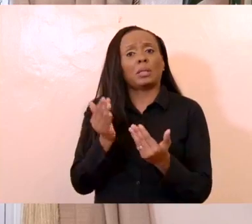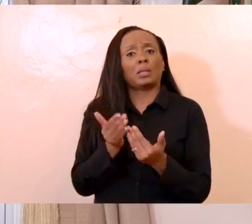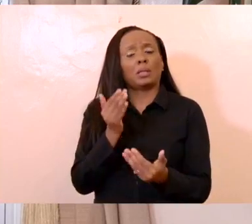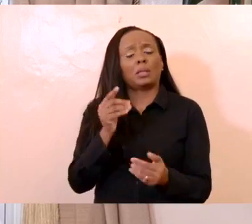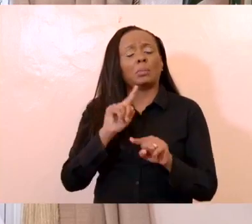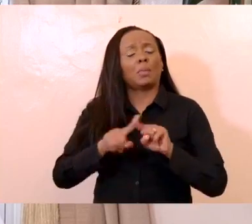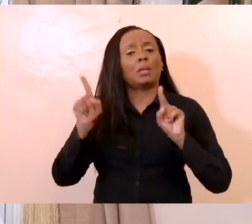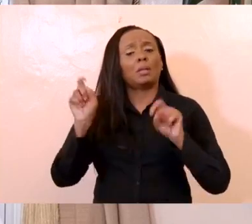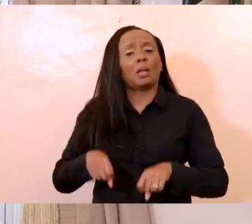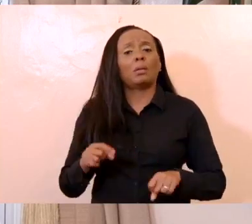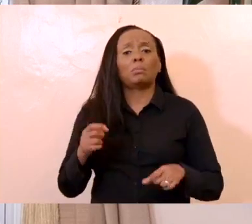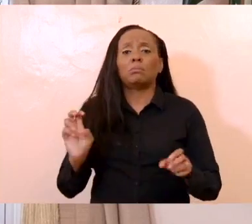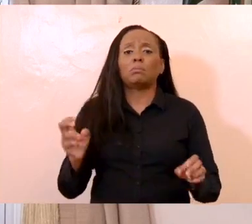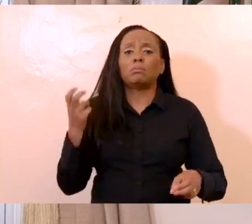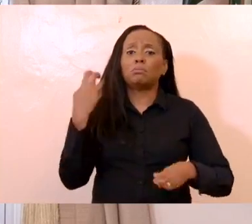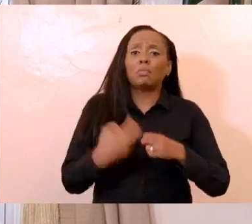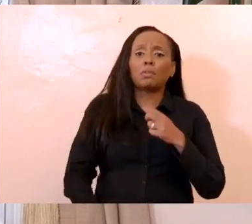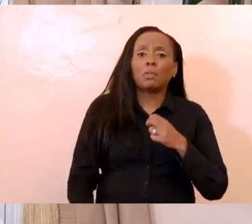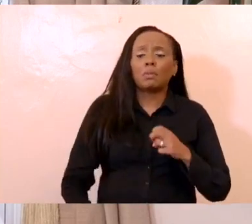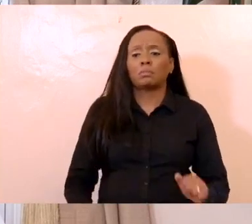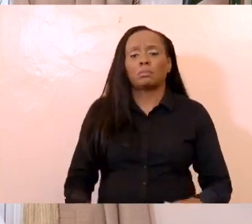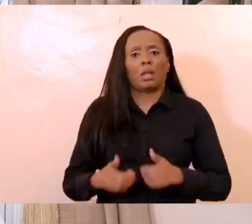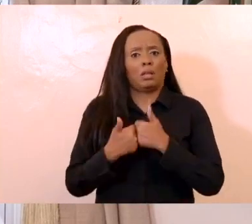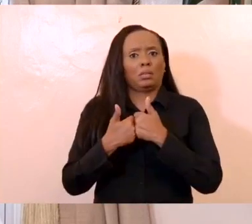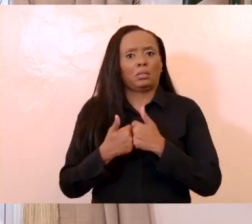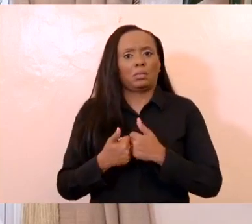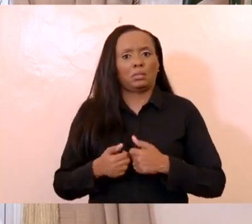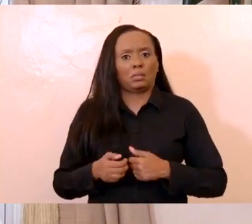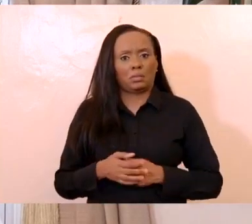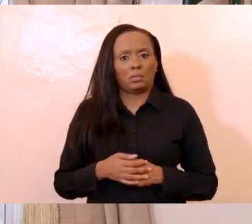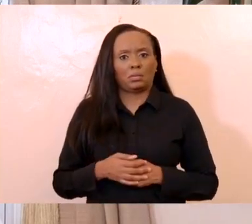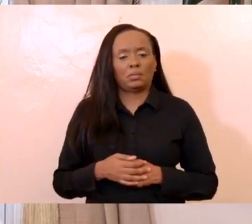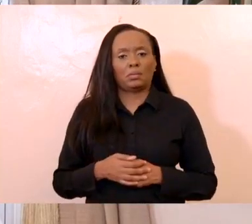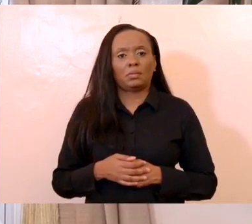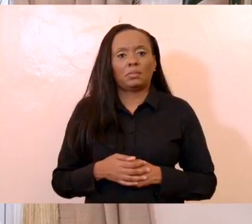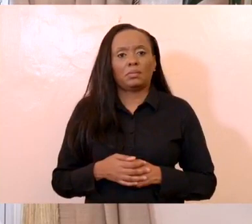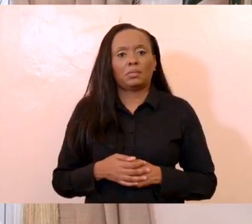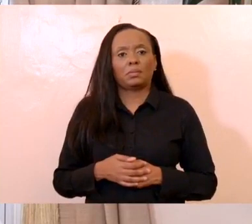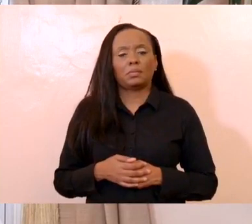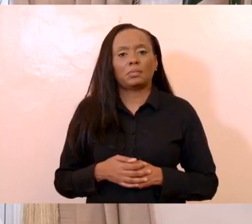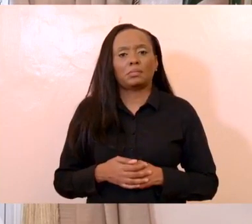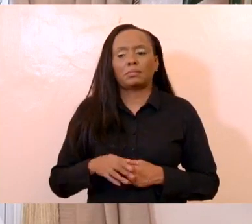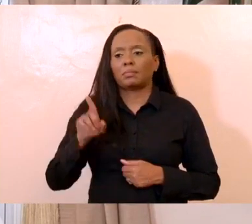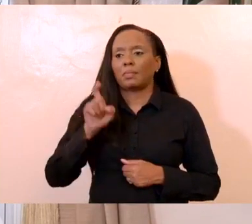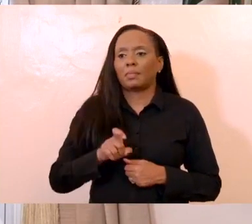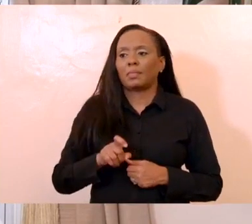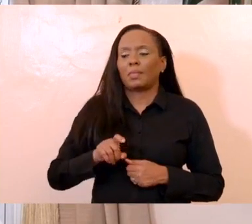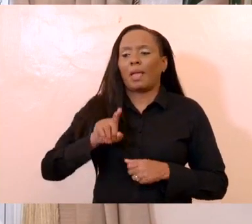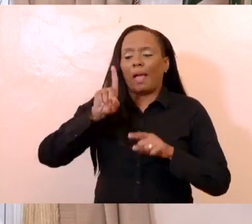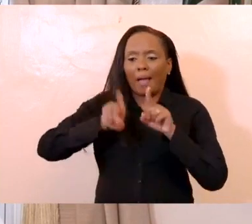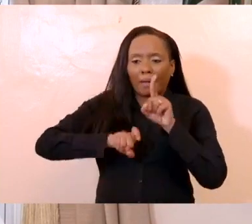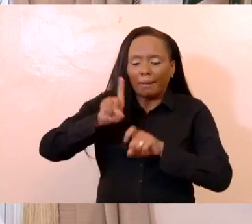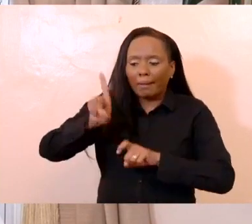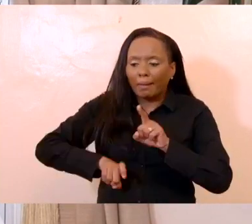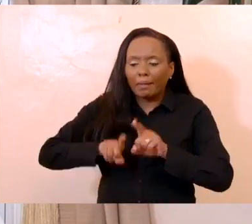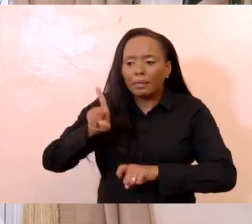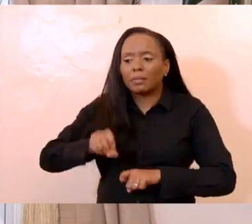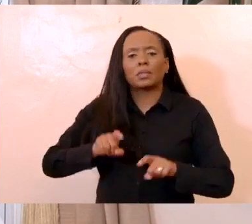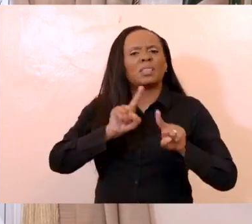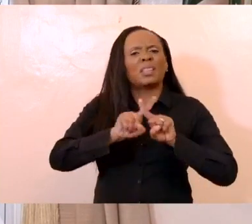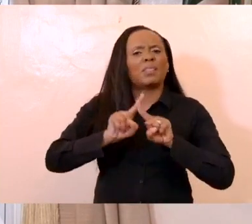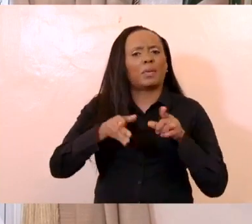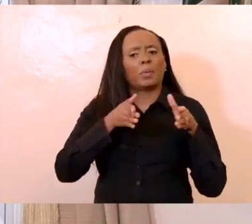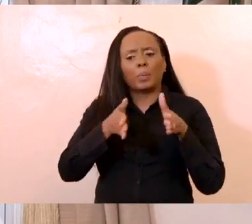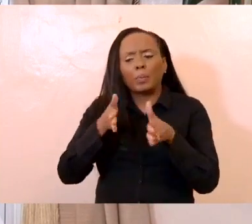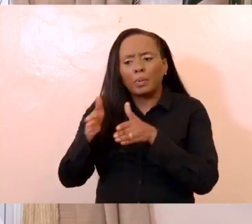be difficult and challenging, and requires you to ask questions multiple different ways,